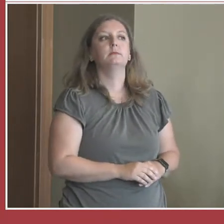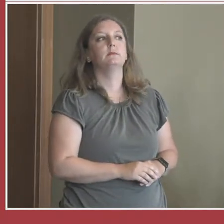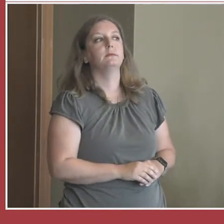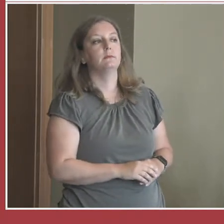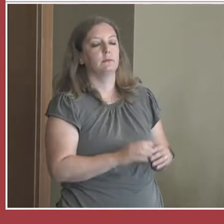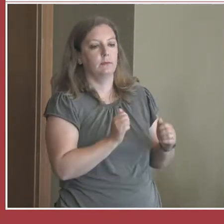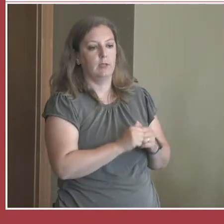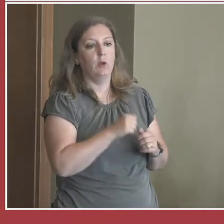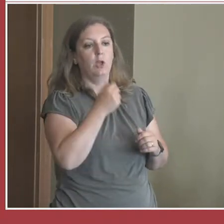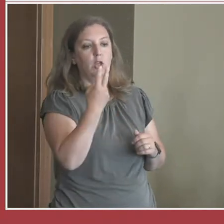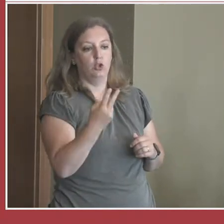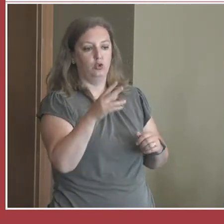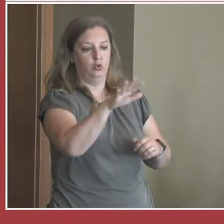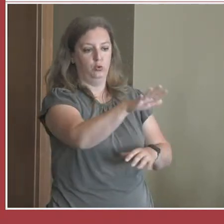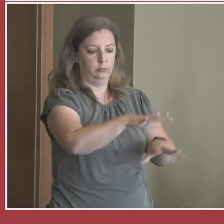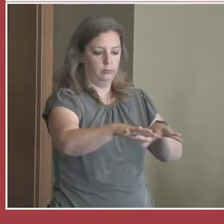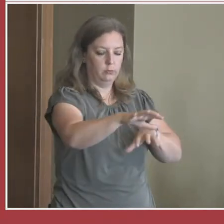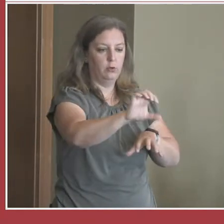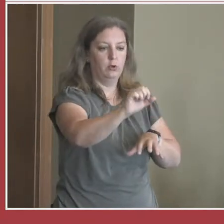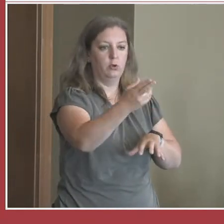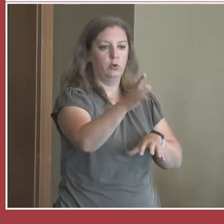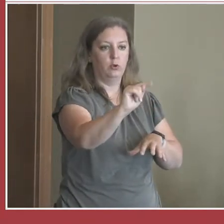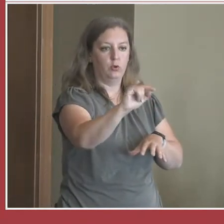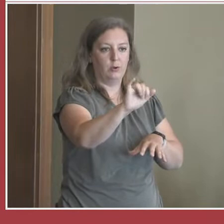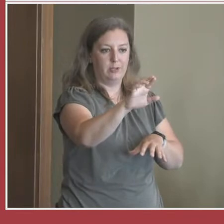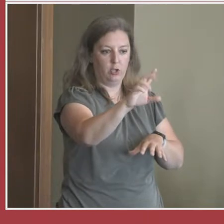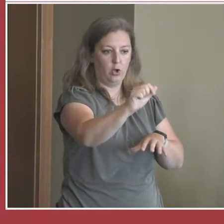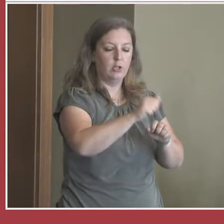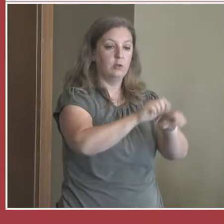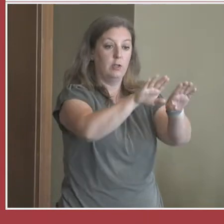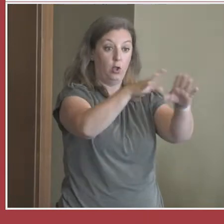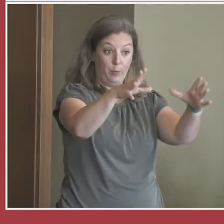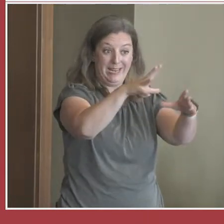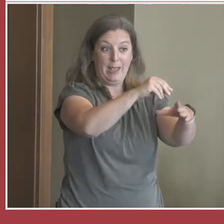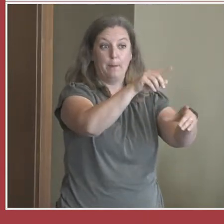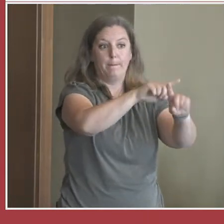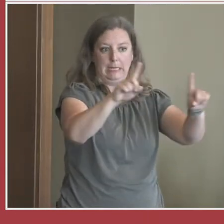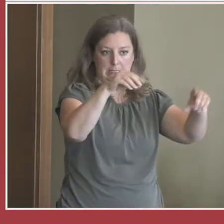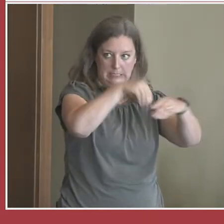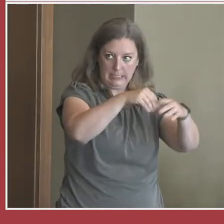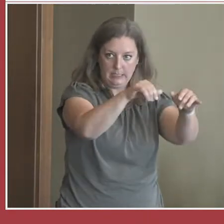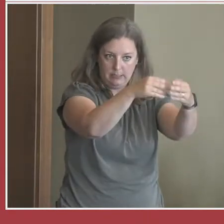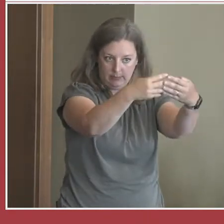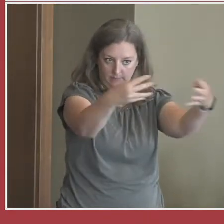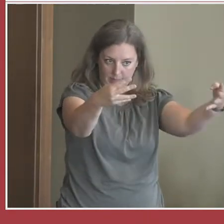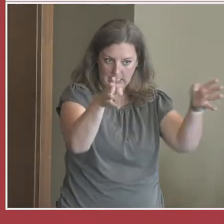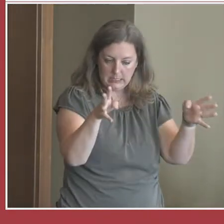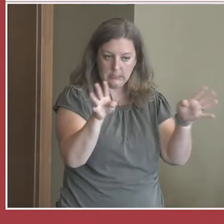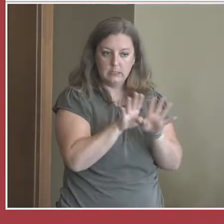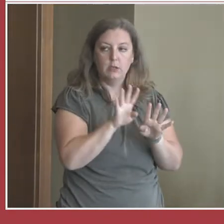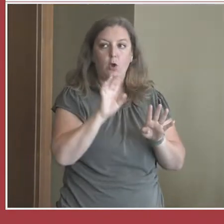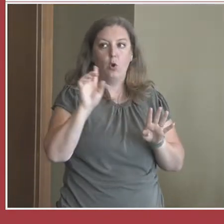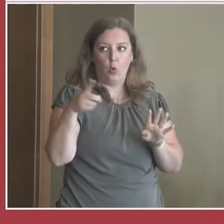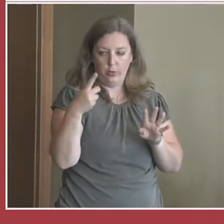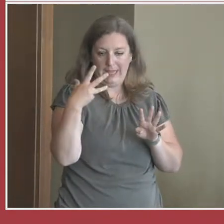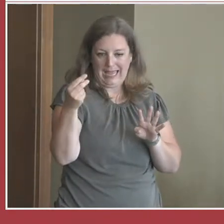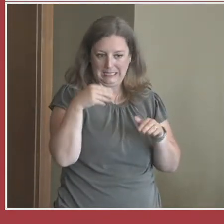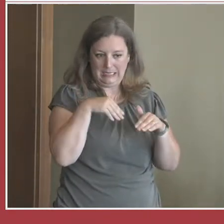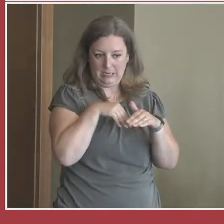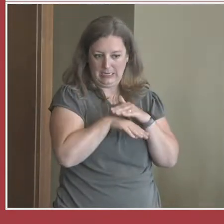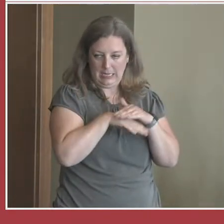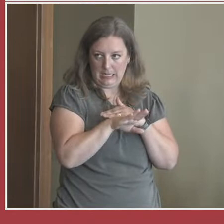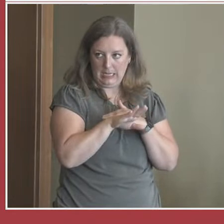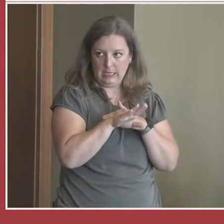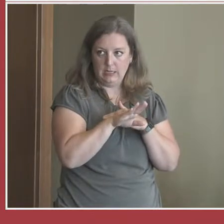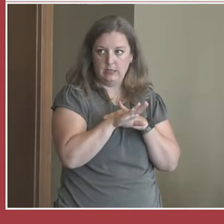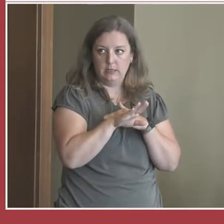the two courtyards for those both open and are within the fenced. So the only exterior access that the kids can use